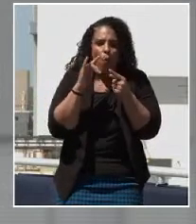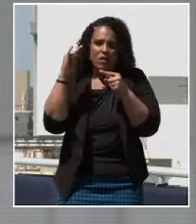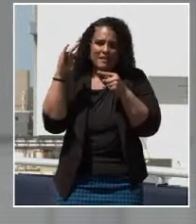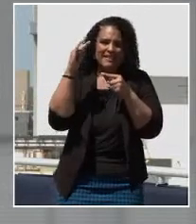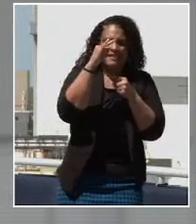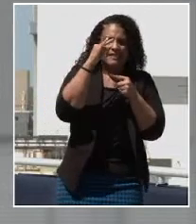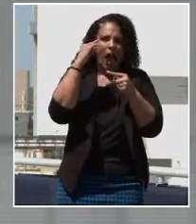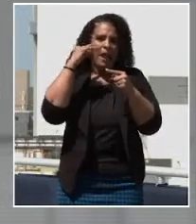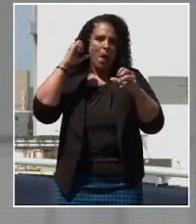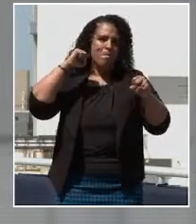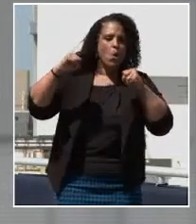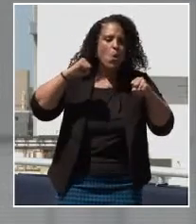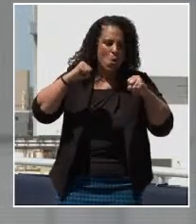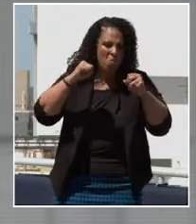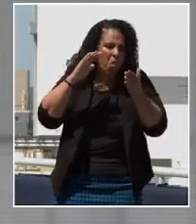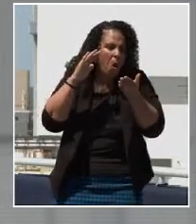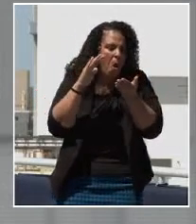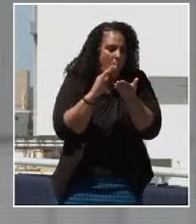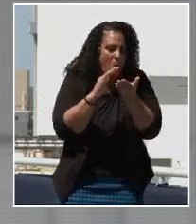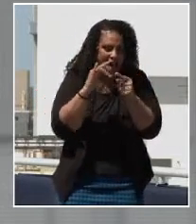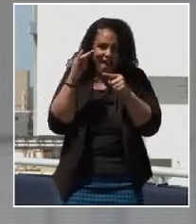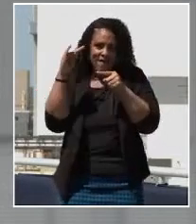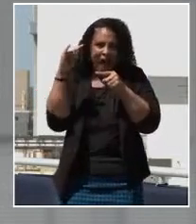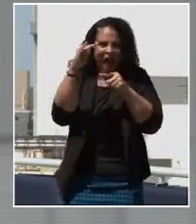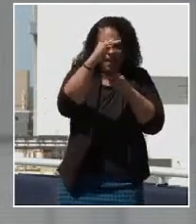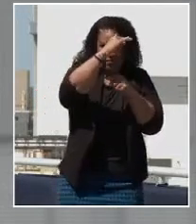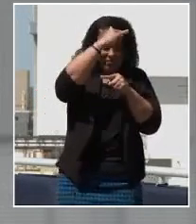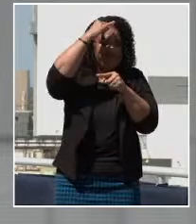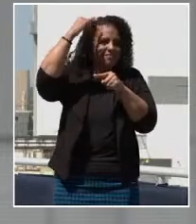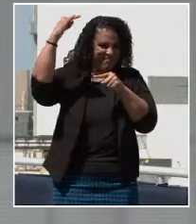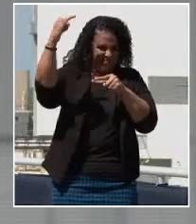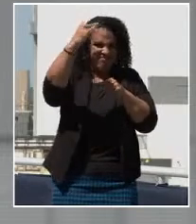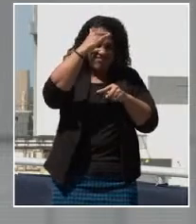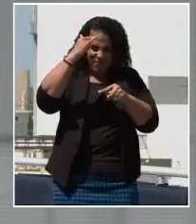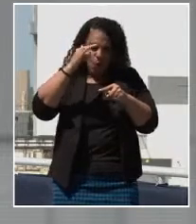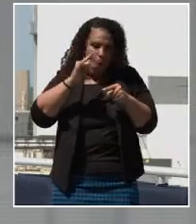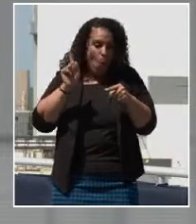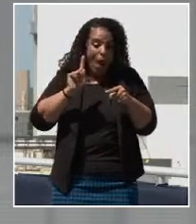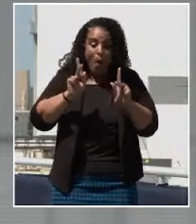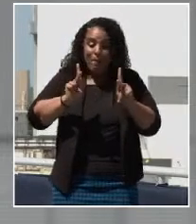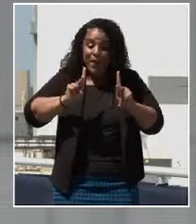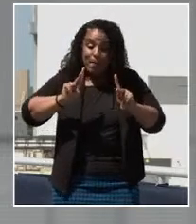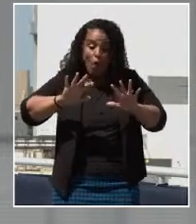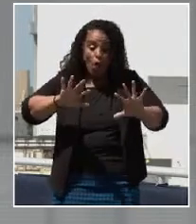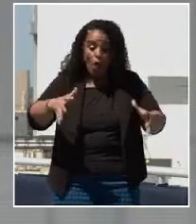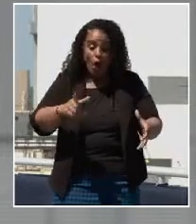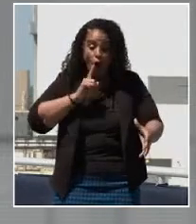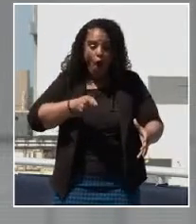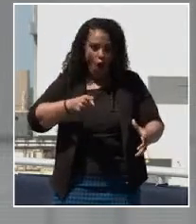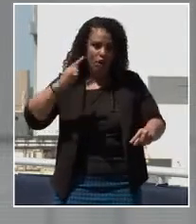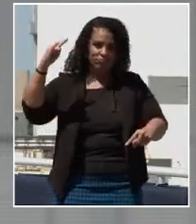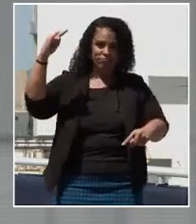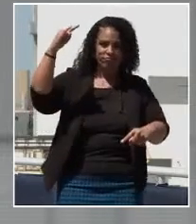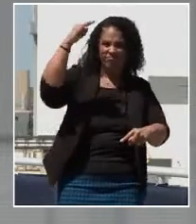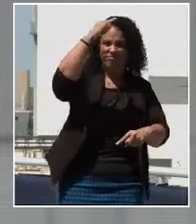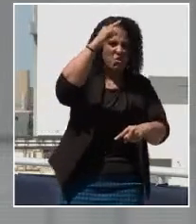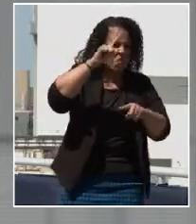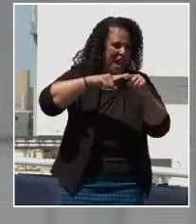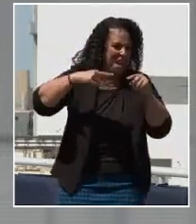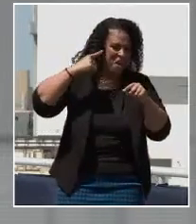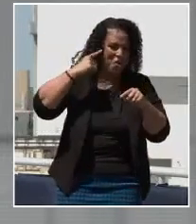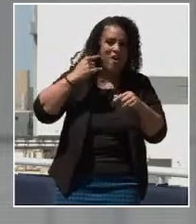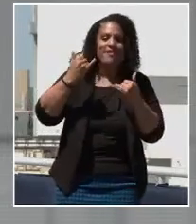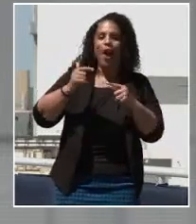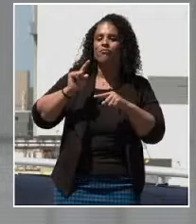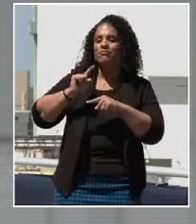Boom flight that can fly over populated areas so let's hand it over over to the